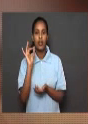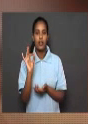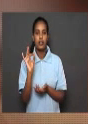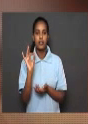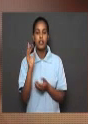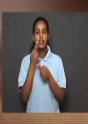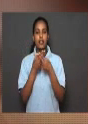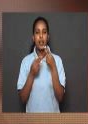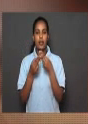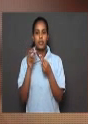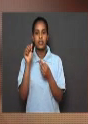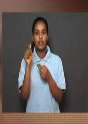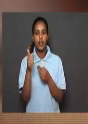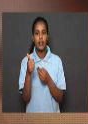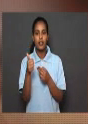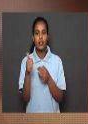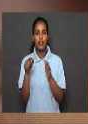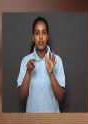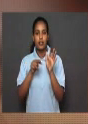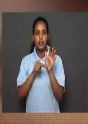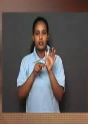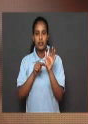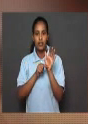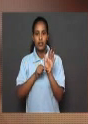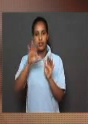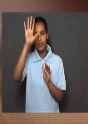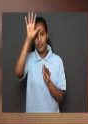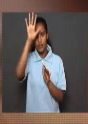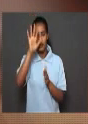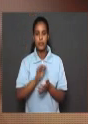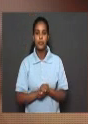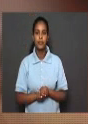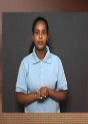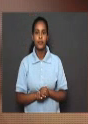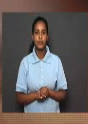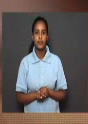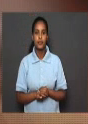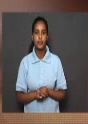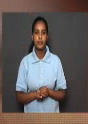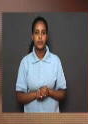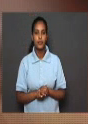1.8 times 10 to the power of negative 5.